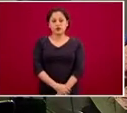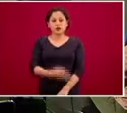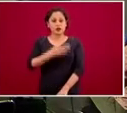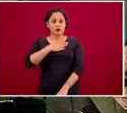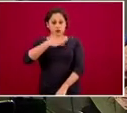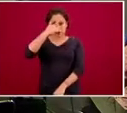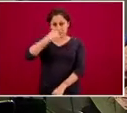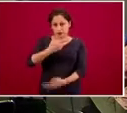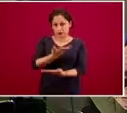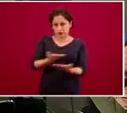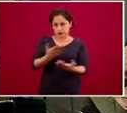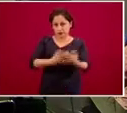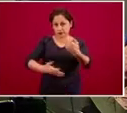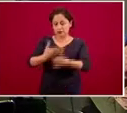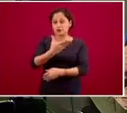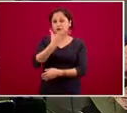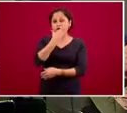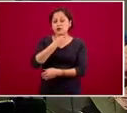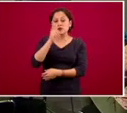Good evening, everyone.